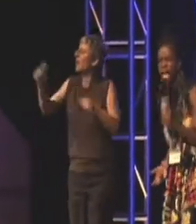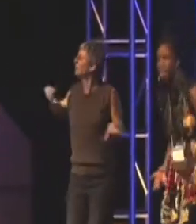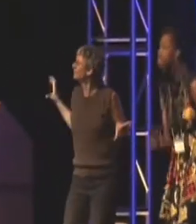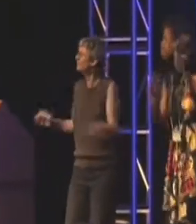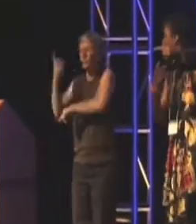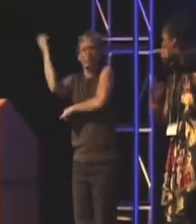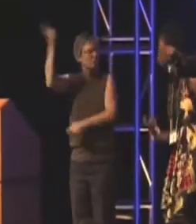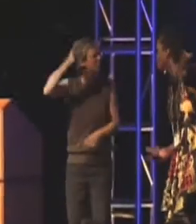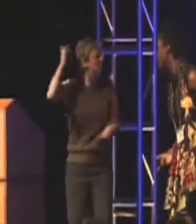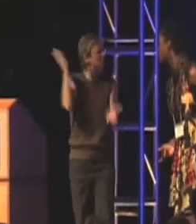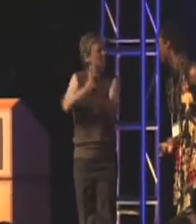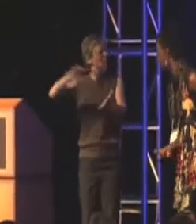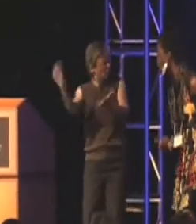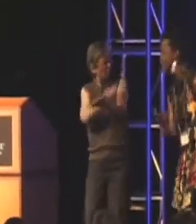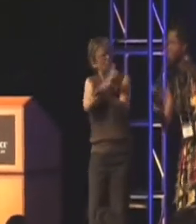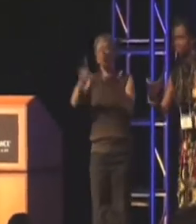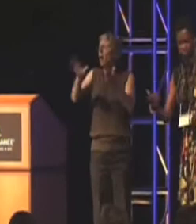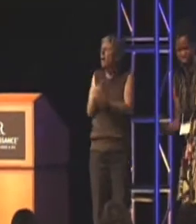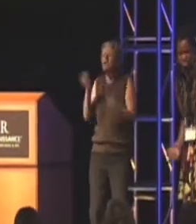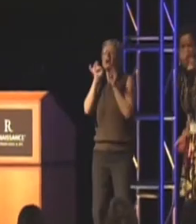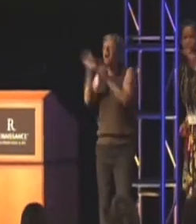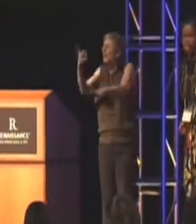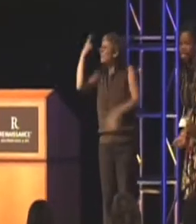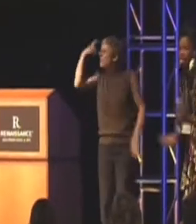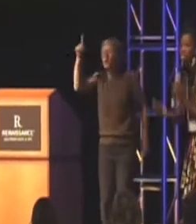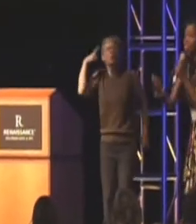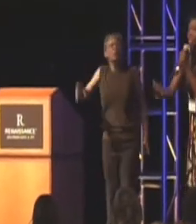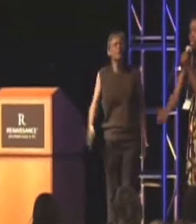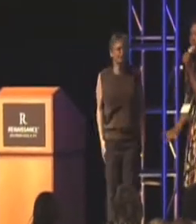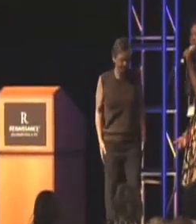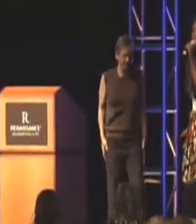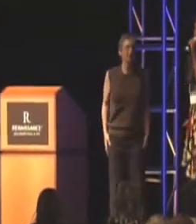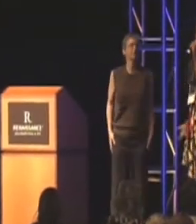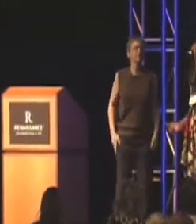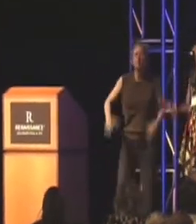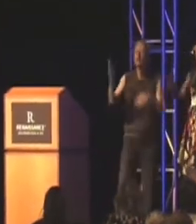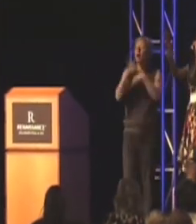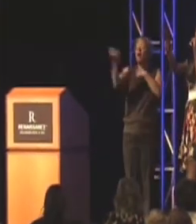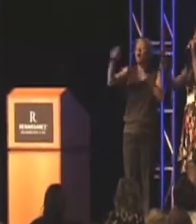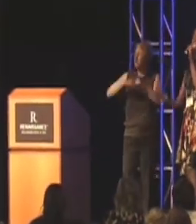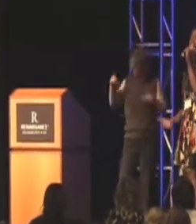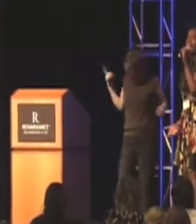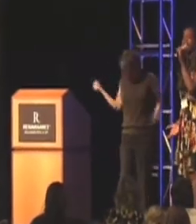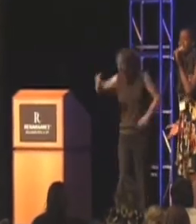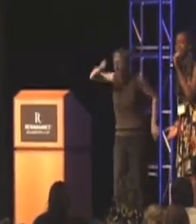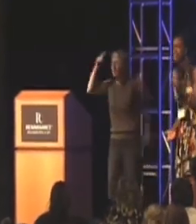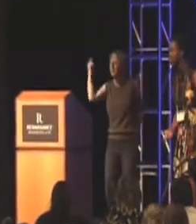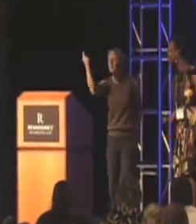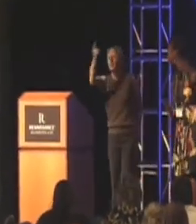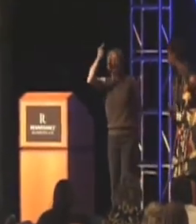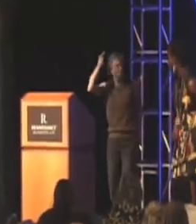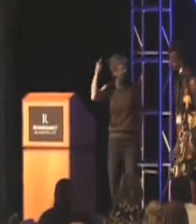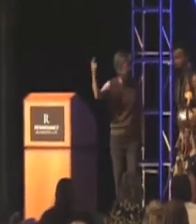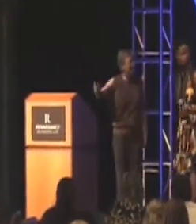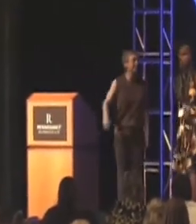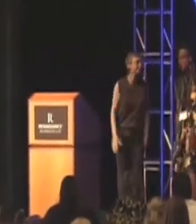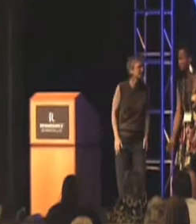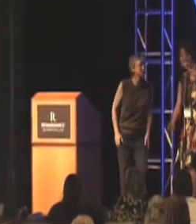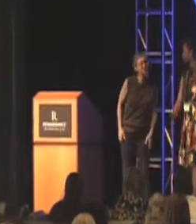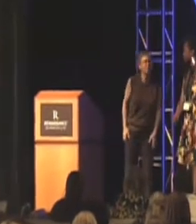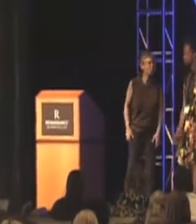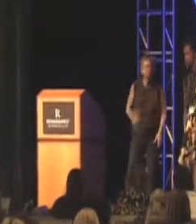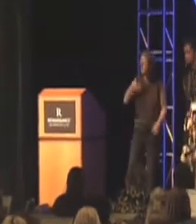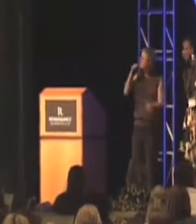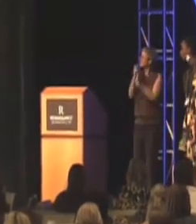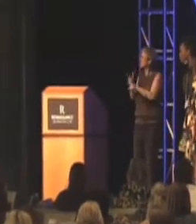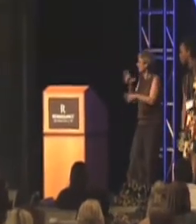the end. action. Stop discriminatin' and all the hatin'. This is a call to action. No more neglect, give